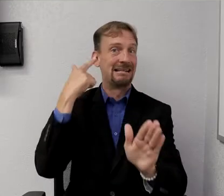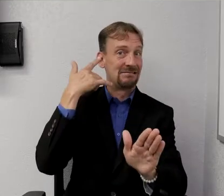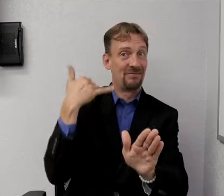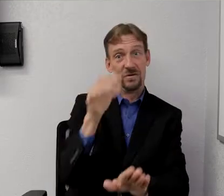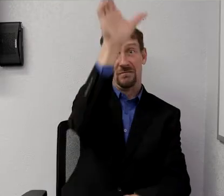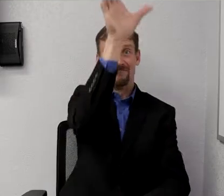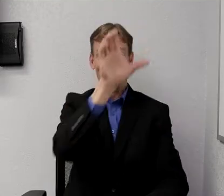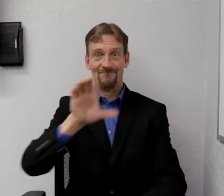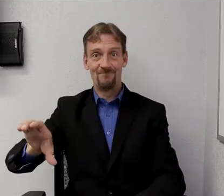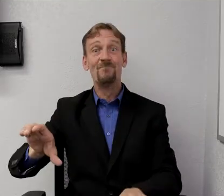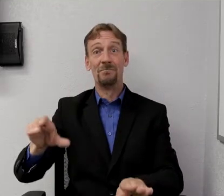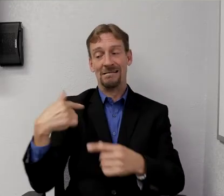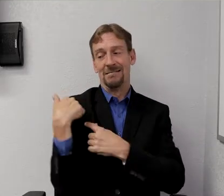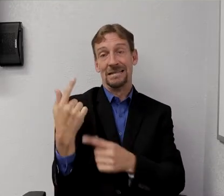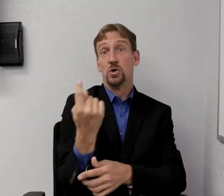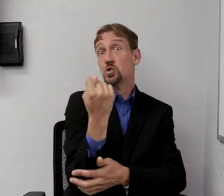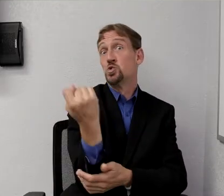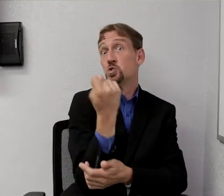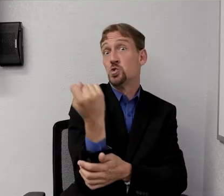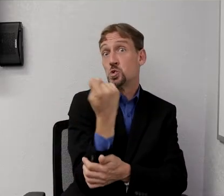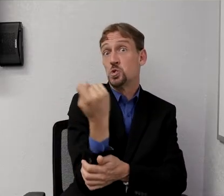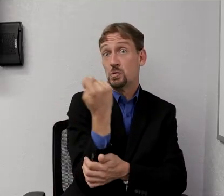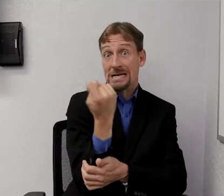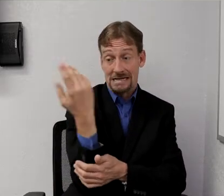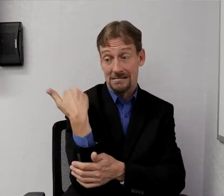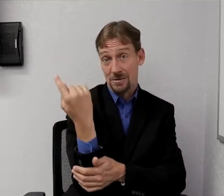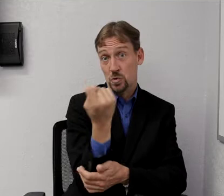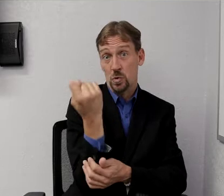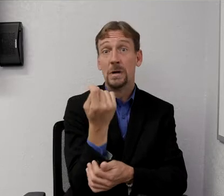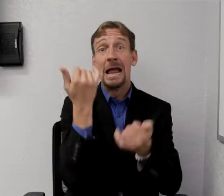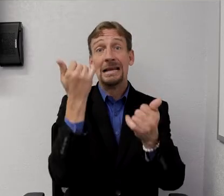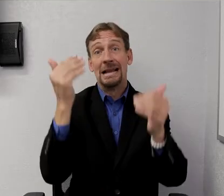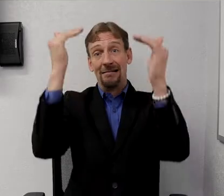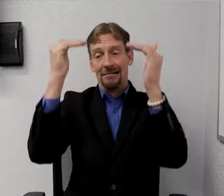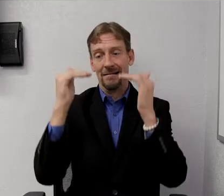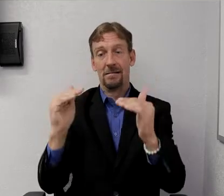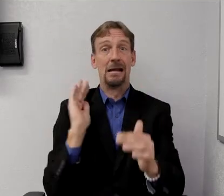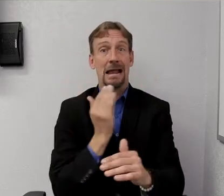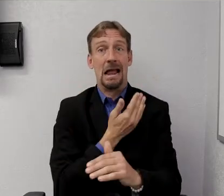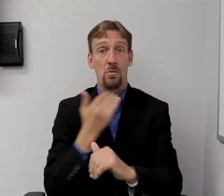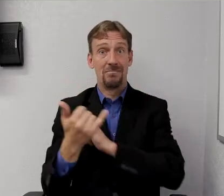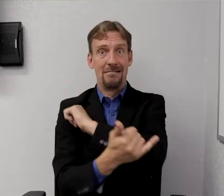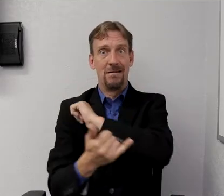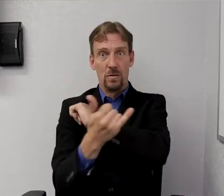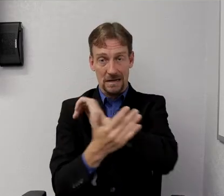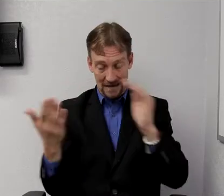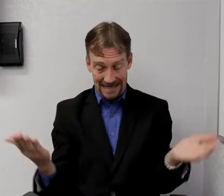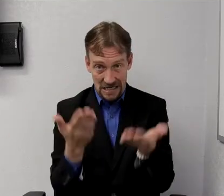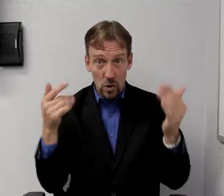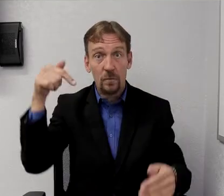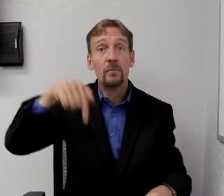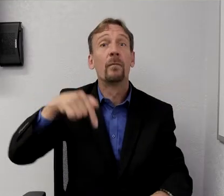was as of Tuesday. So now bringing that down to more local to our county, the county